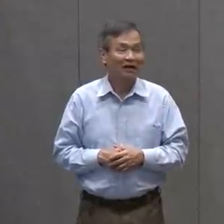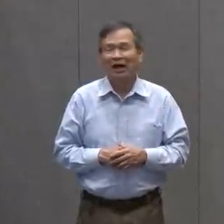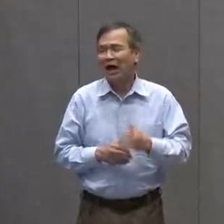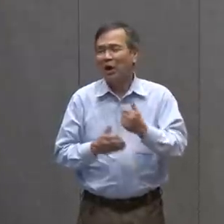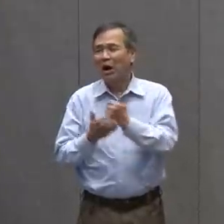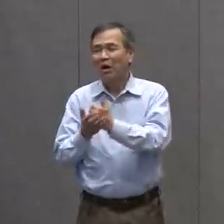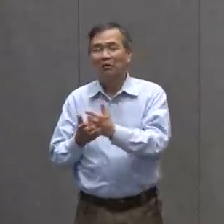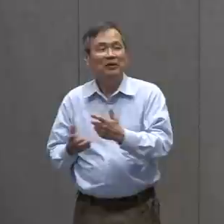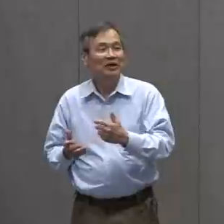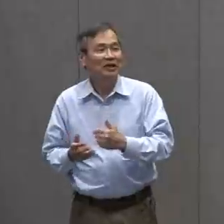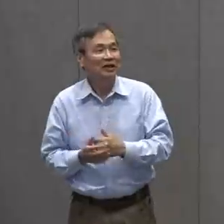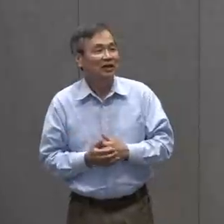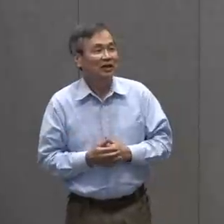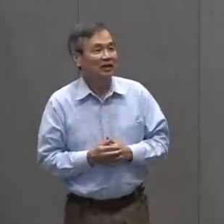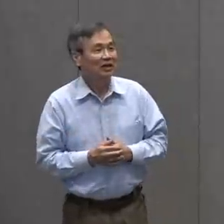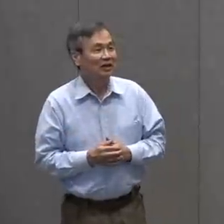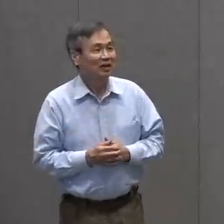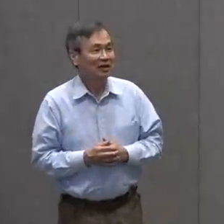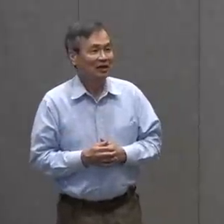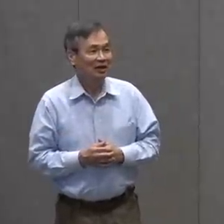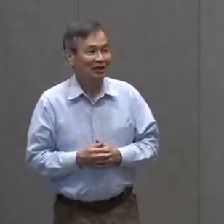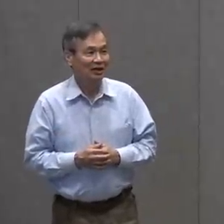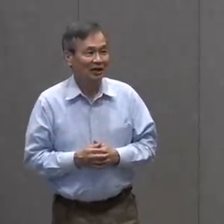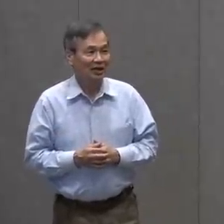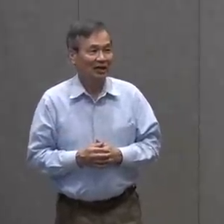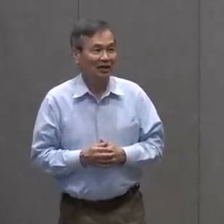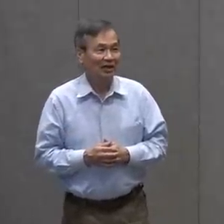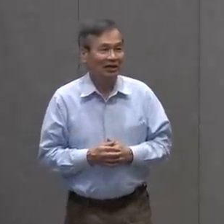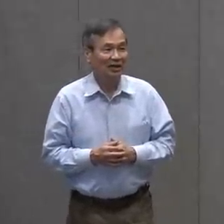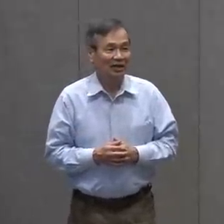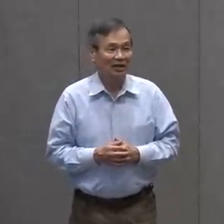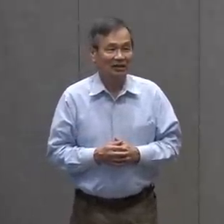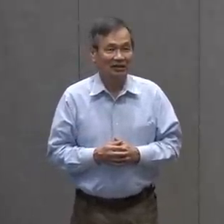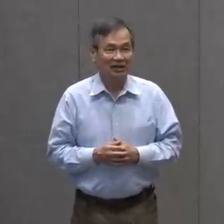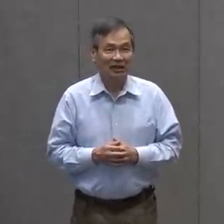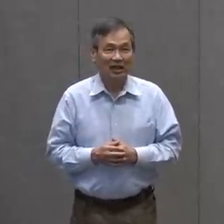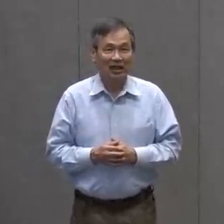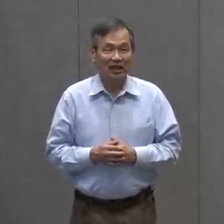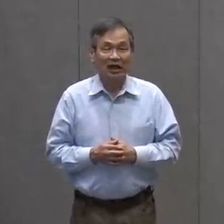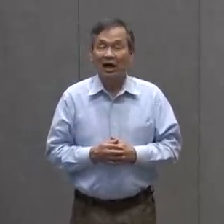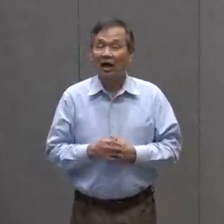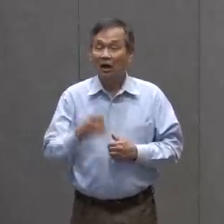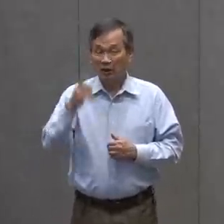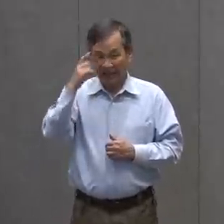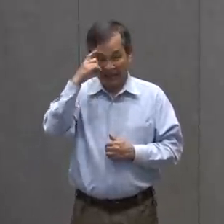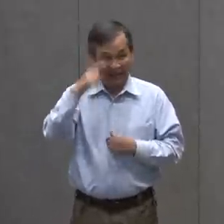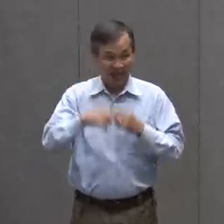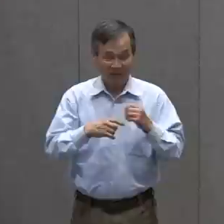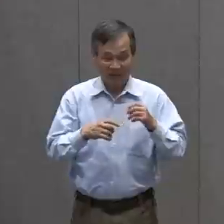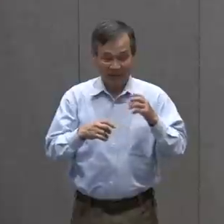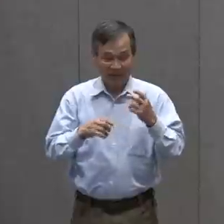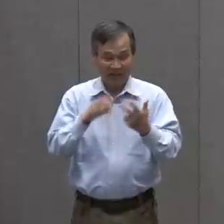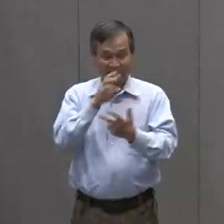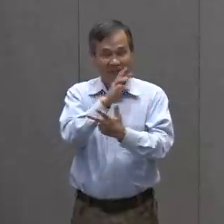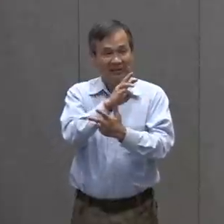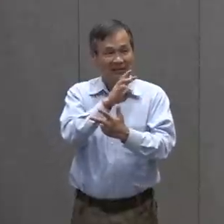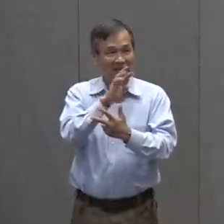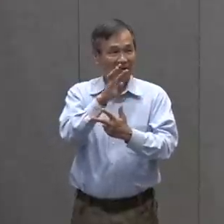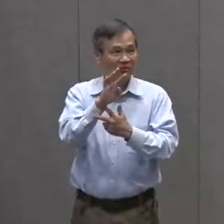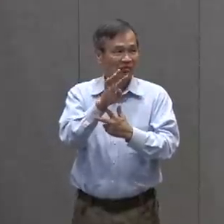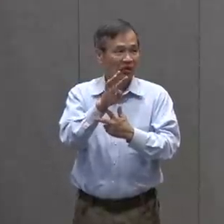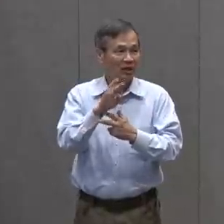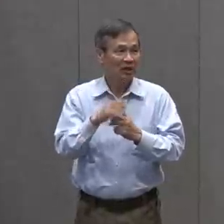I'll help. I don't know. It does help. All right. So like in thinking about that 6 times 4, how did you solve that,